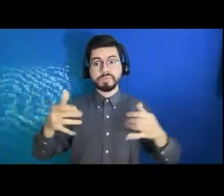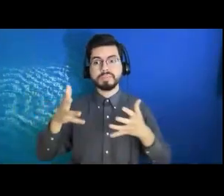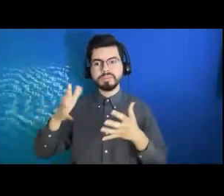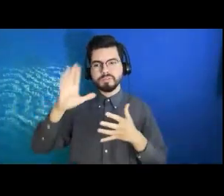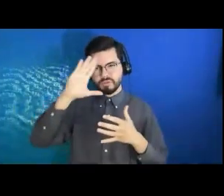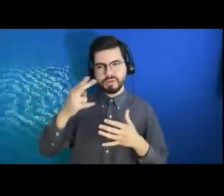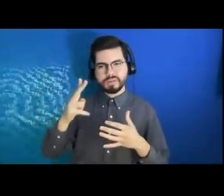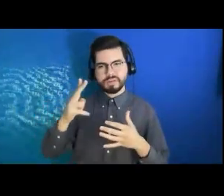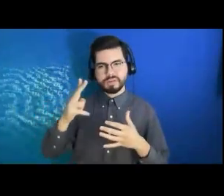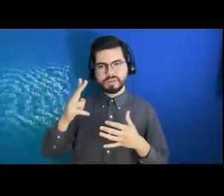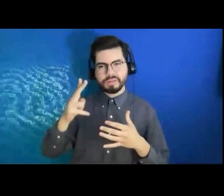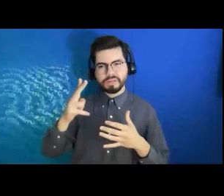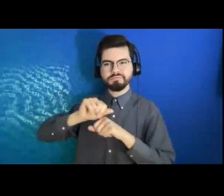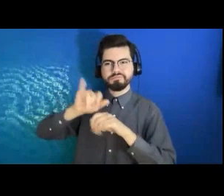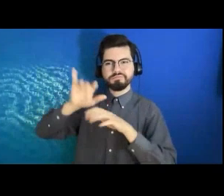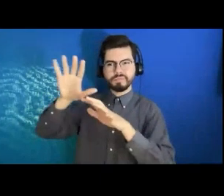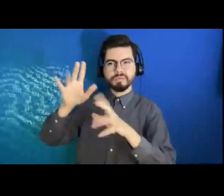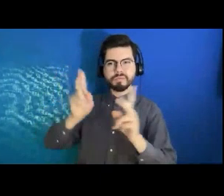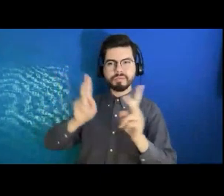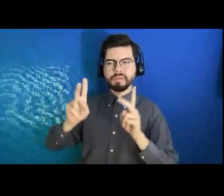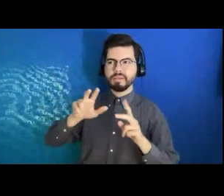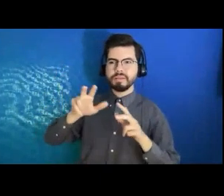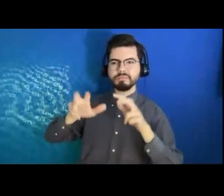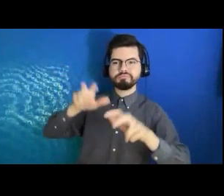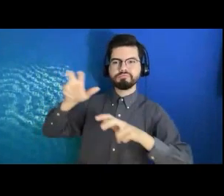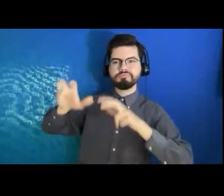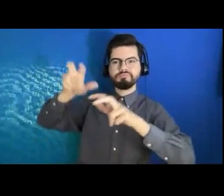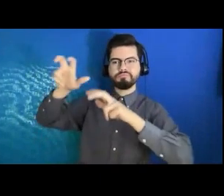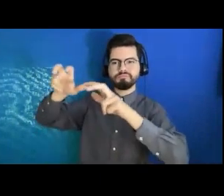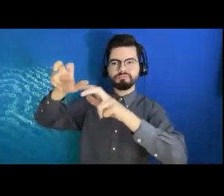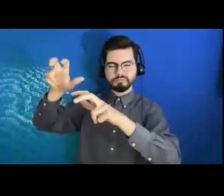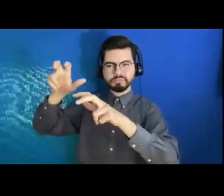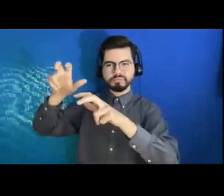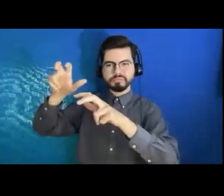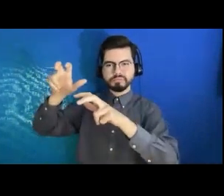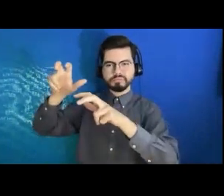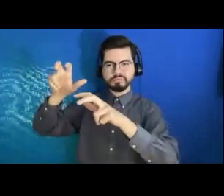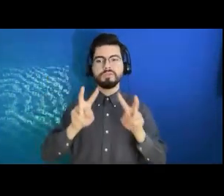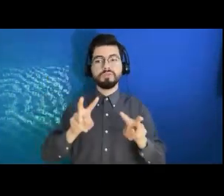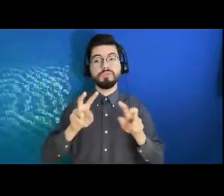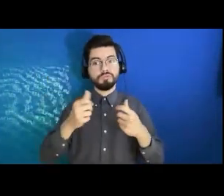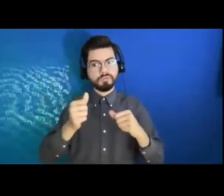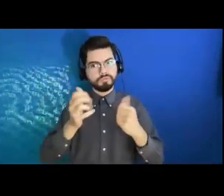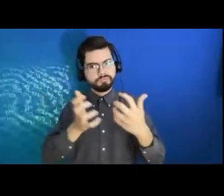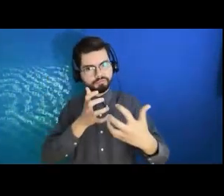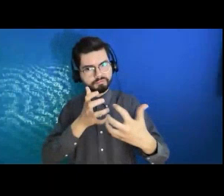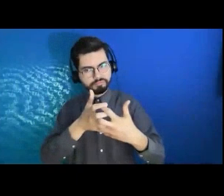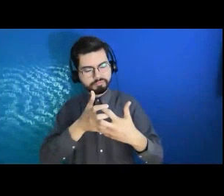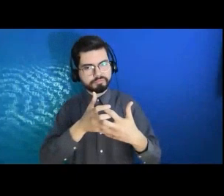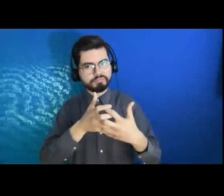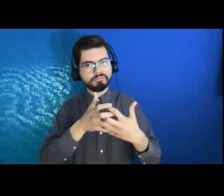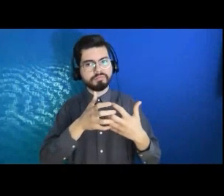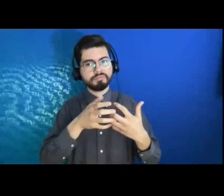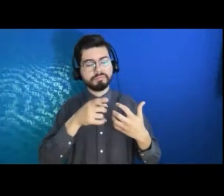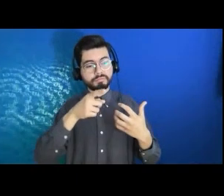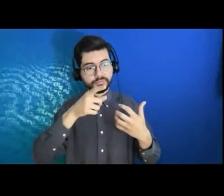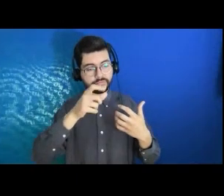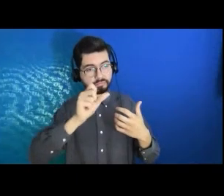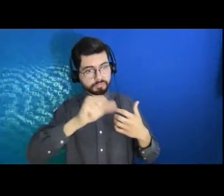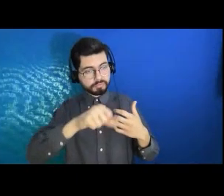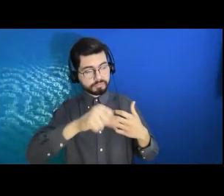into. But we'll take a look at this and see if we can accommodate that. Yes.